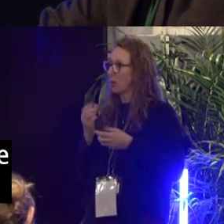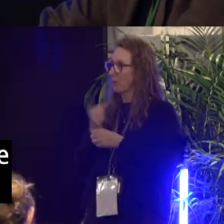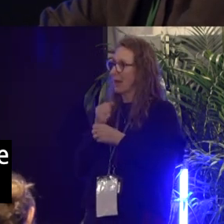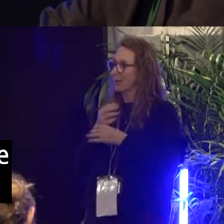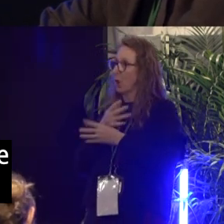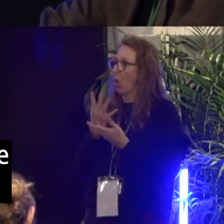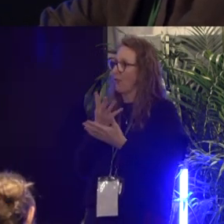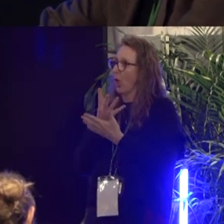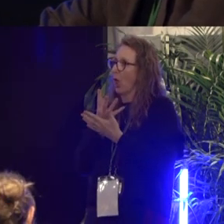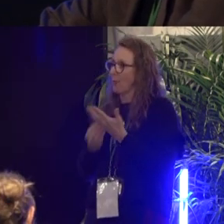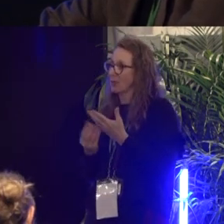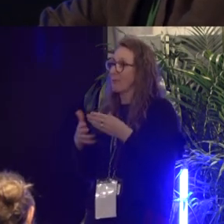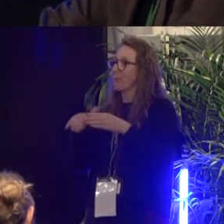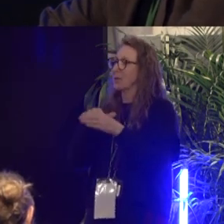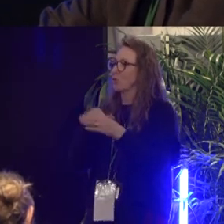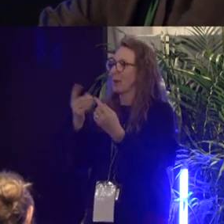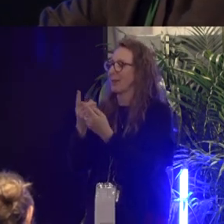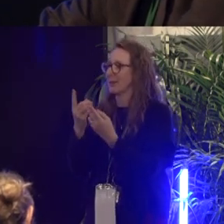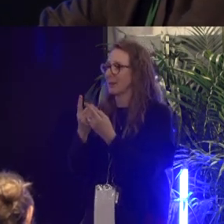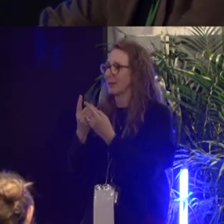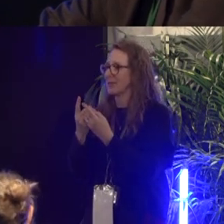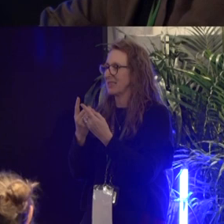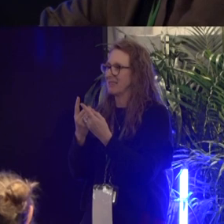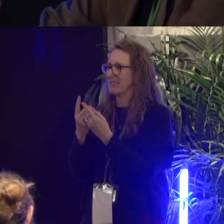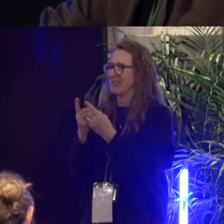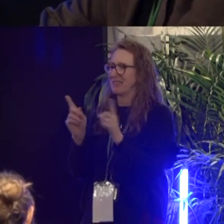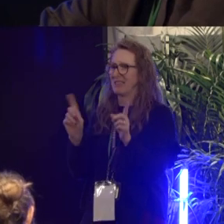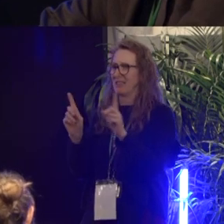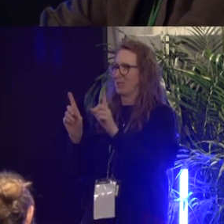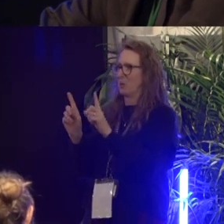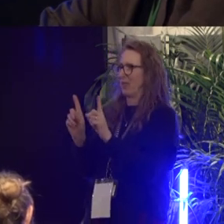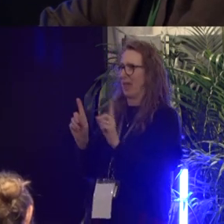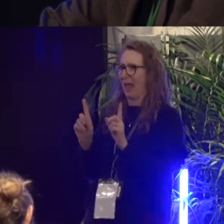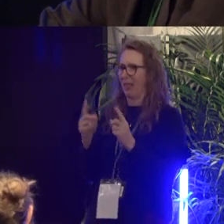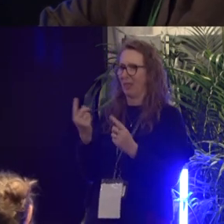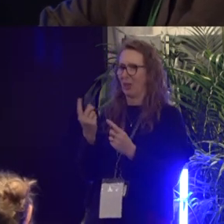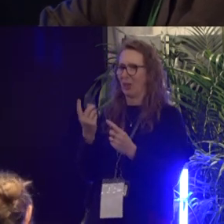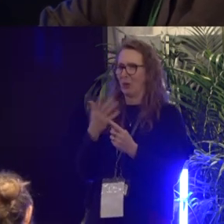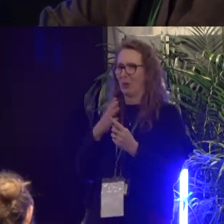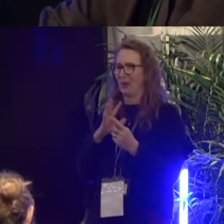immersive participatory stuff that was like, oh, I wonder how often I've done that to people.